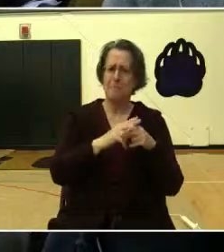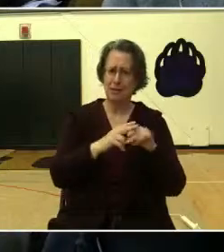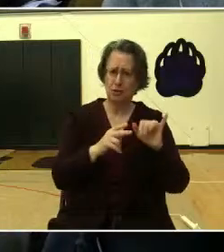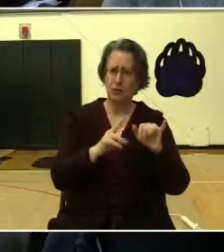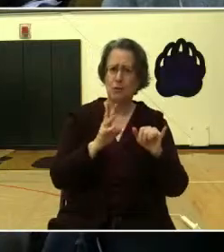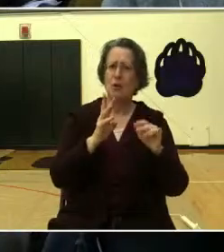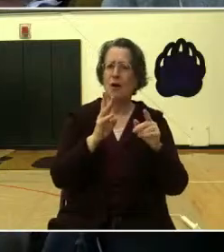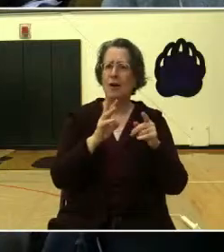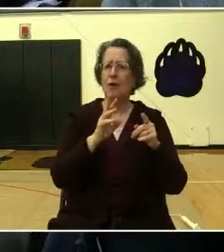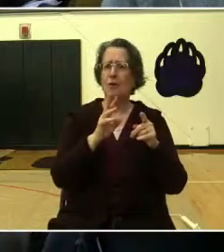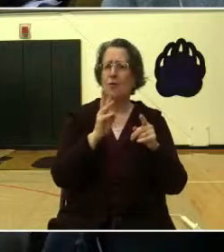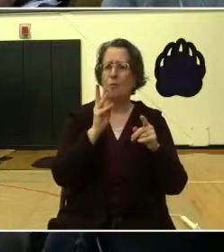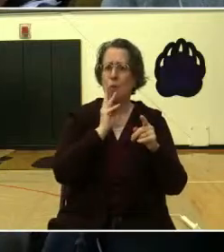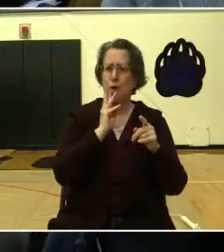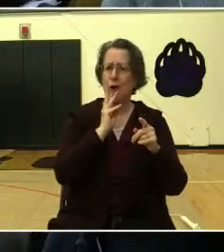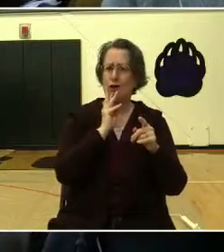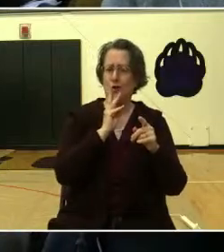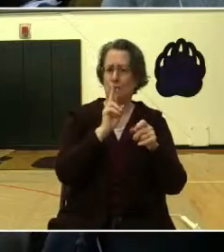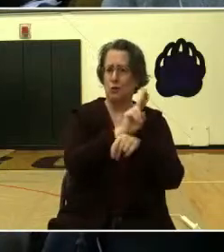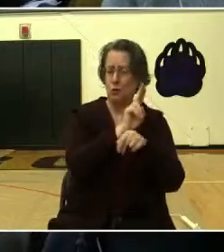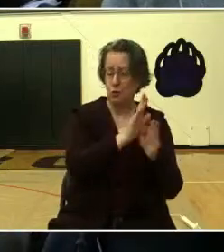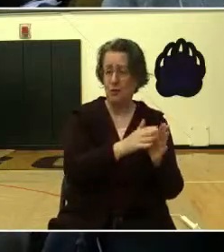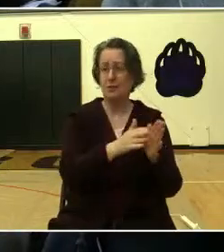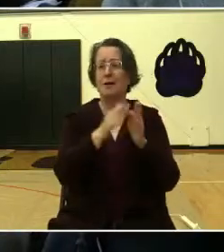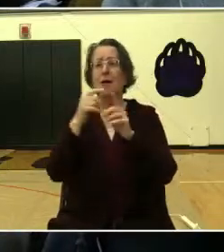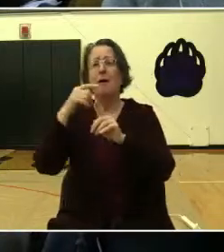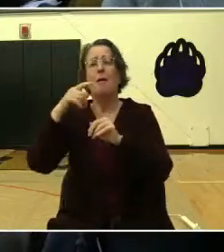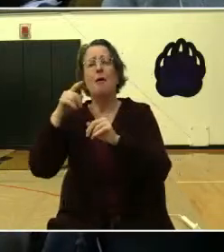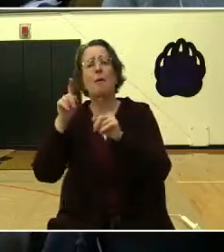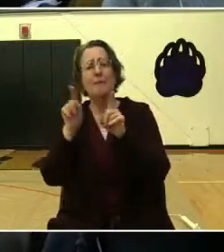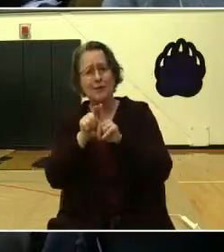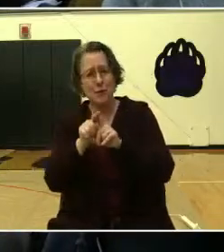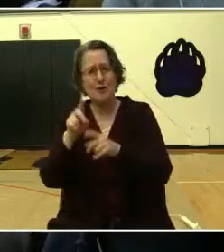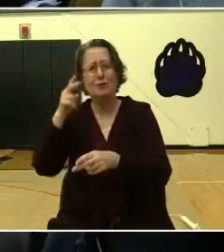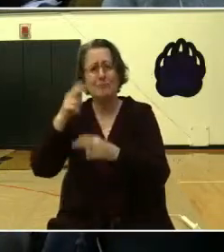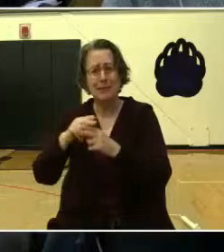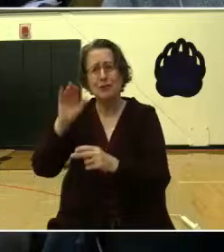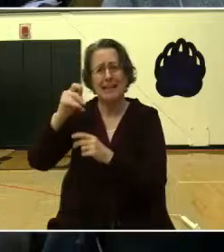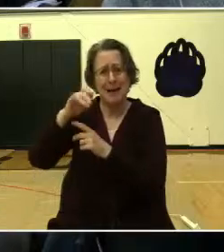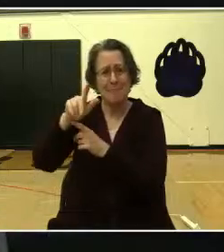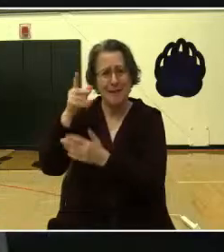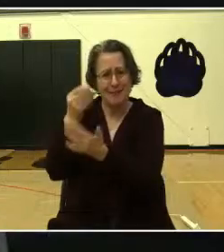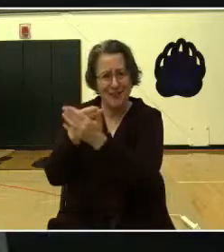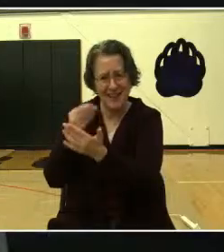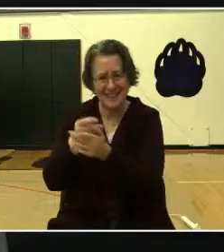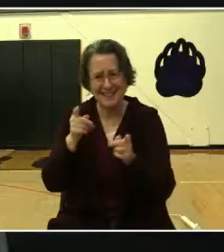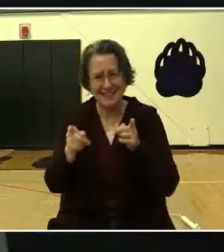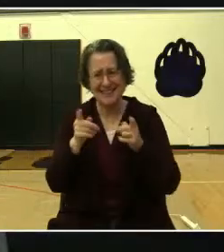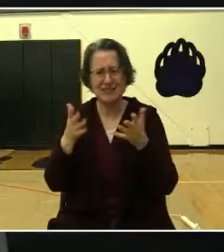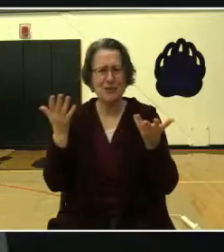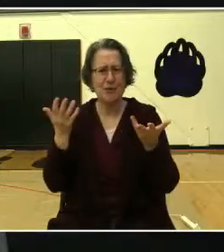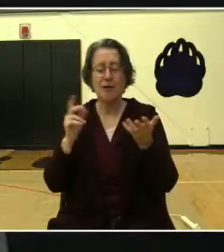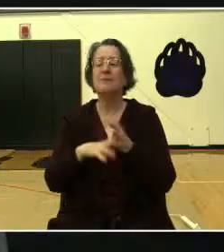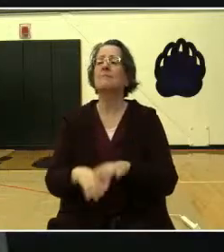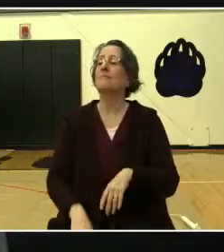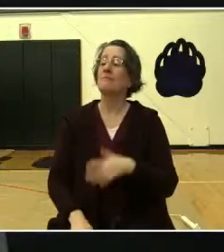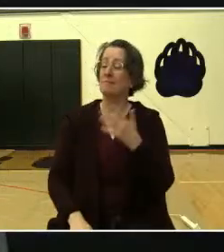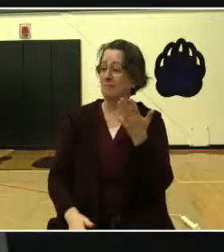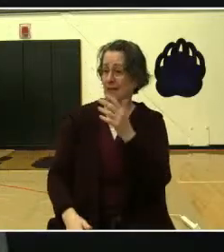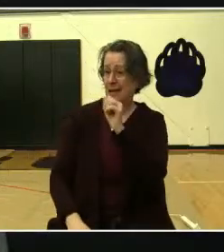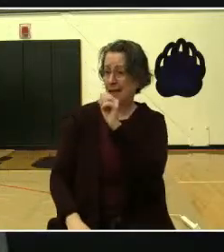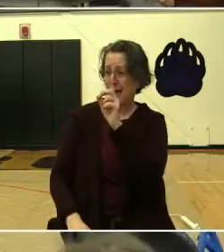clarify who's paying for this members of administration is